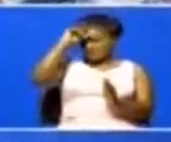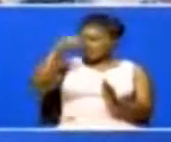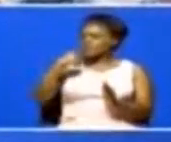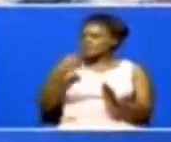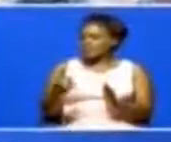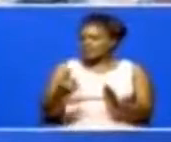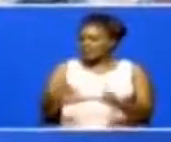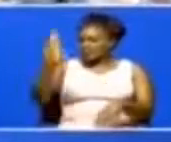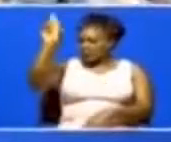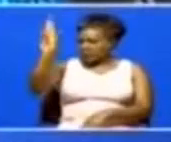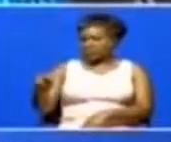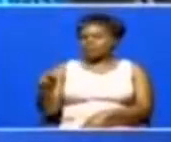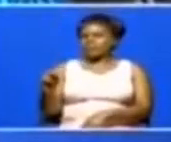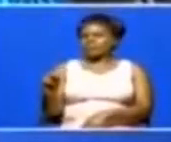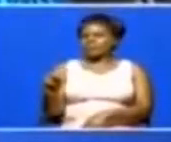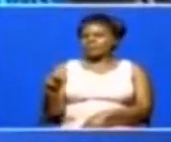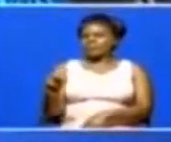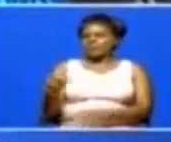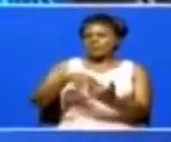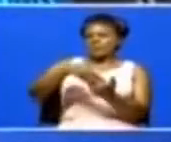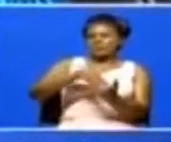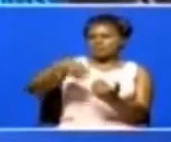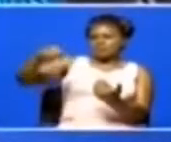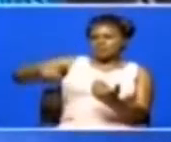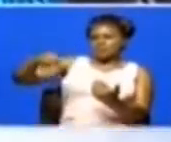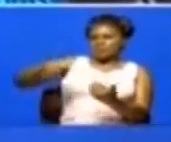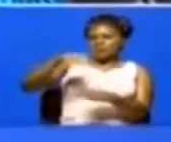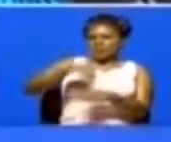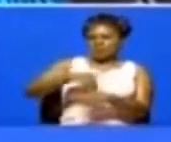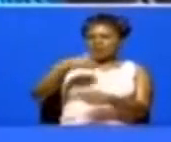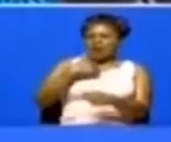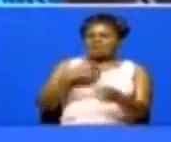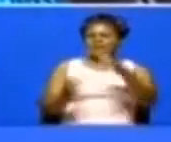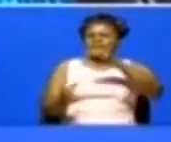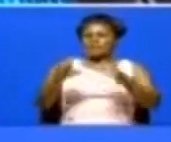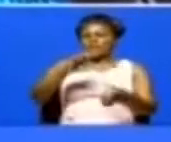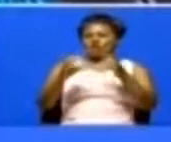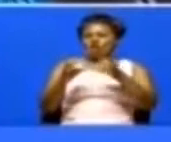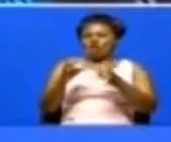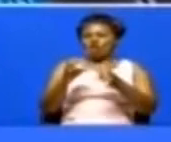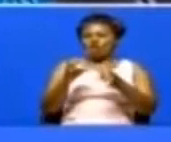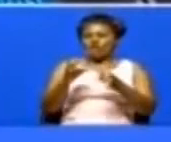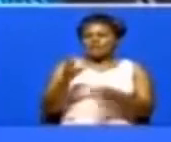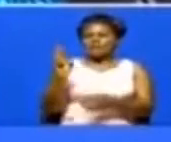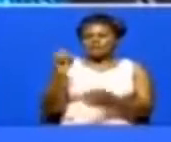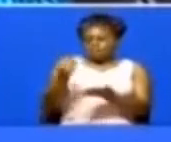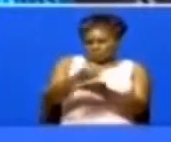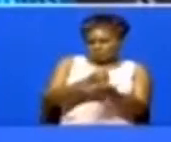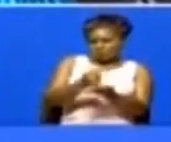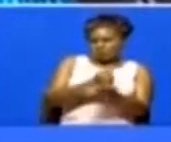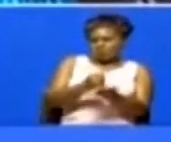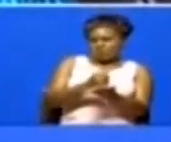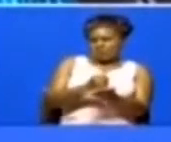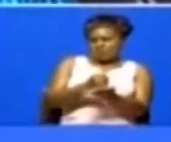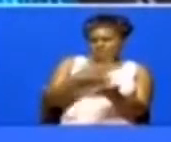it will not budge. Polythene bags are petrochemicals that are pollutants that are toxic. It is